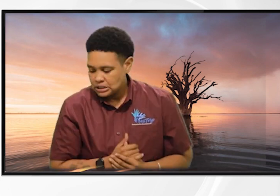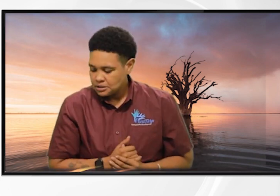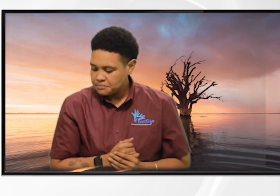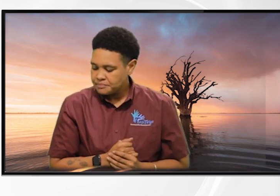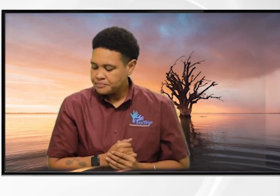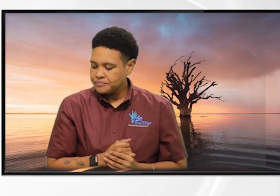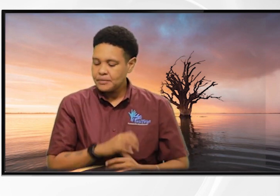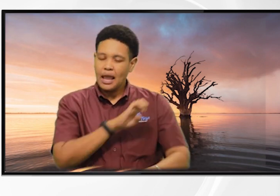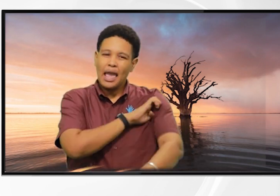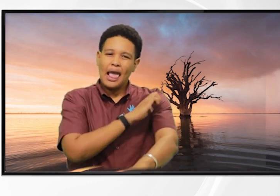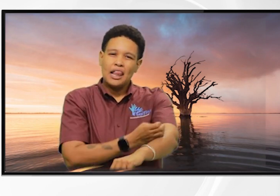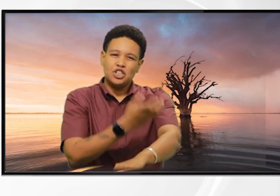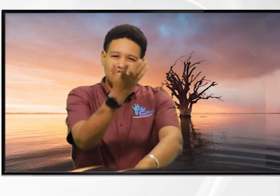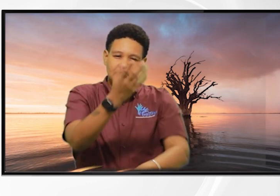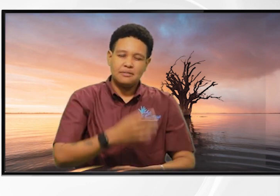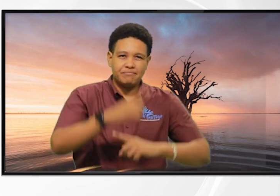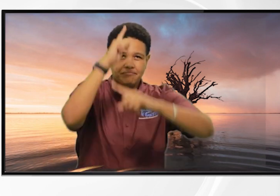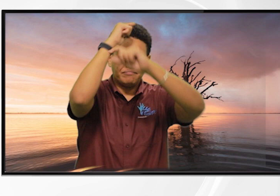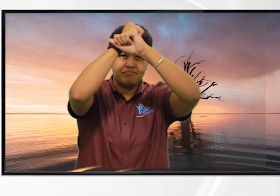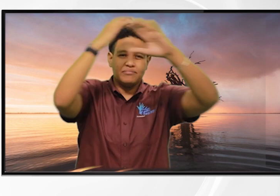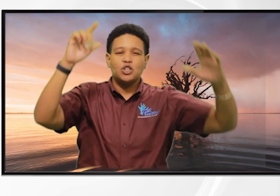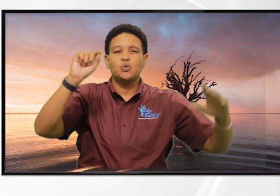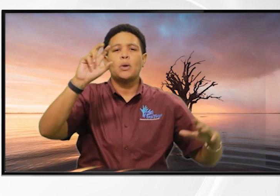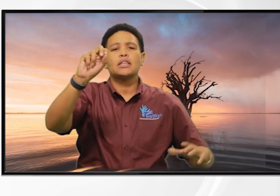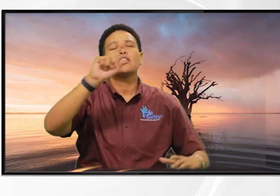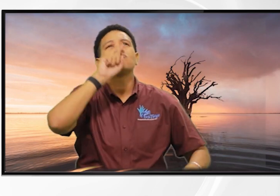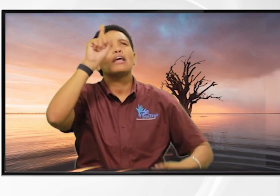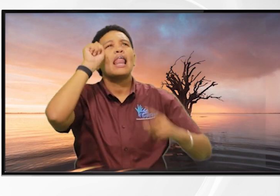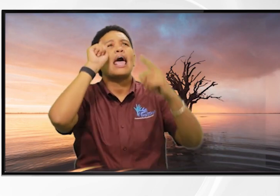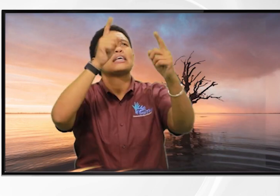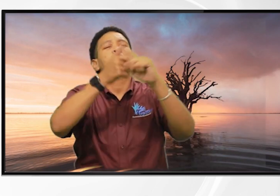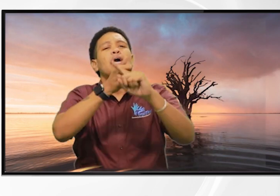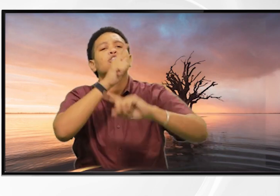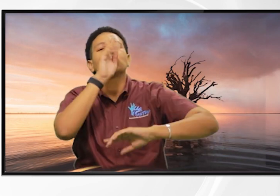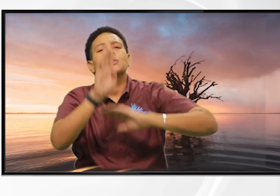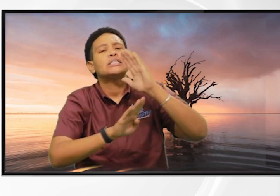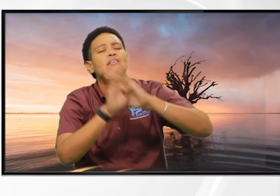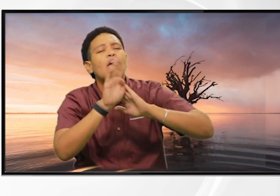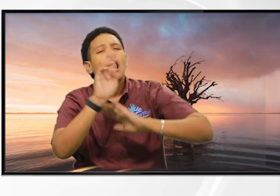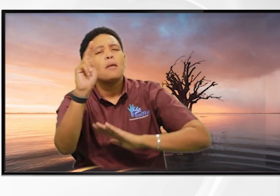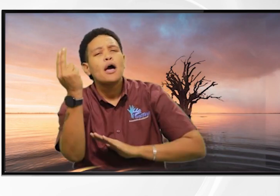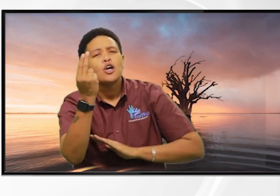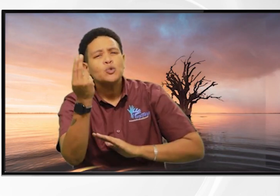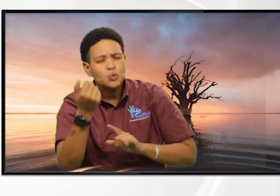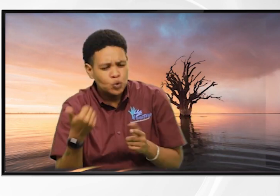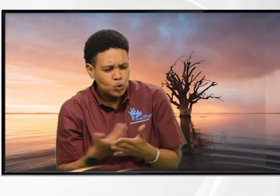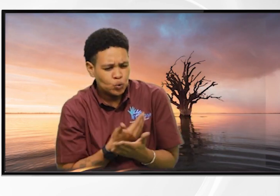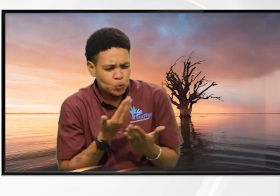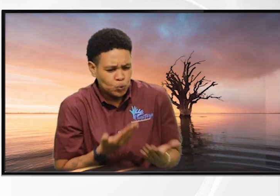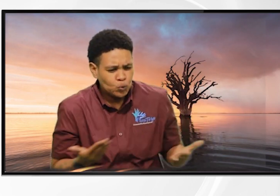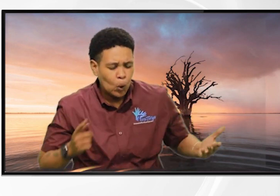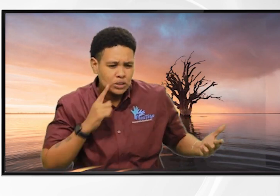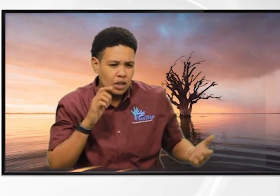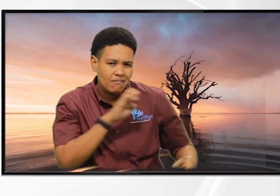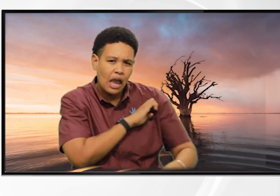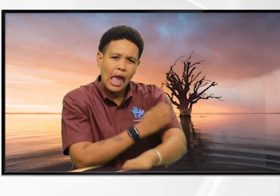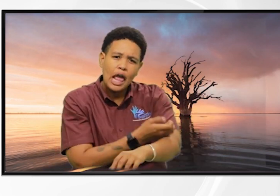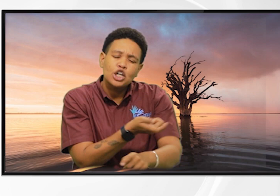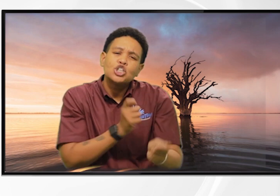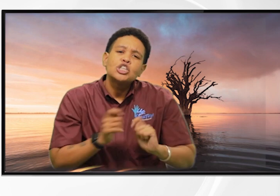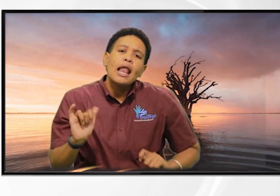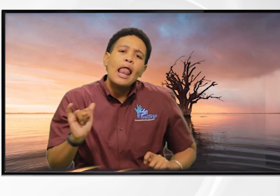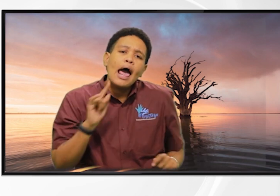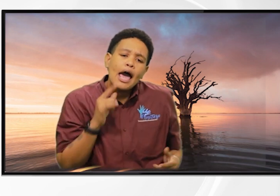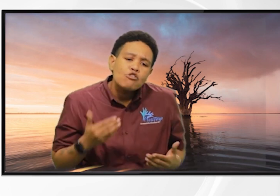Energy. Vision 2030 aspires to develop and use new sources of energy such